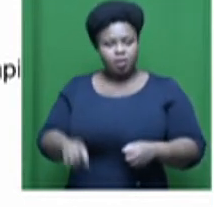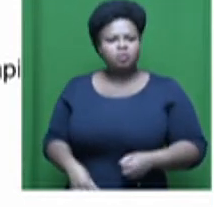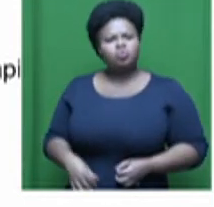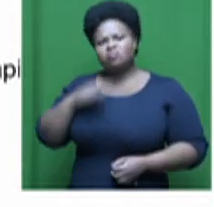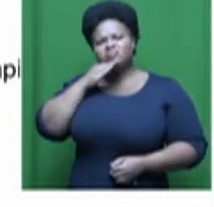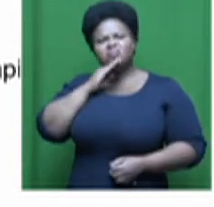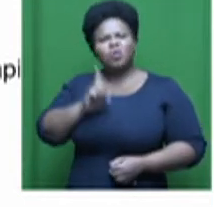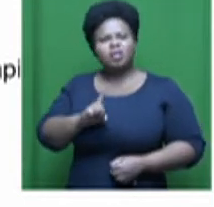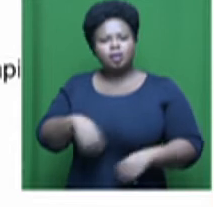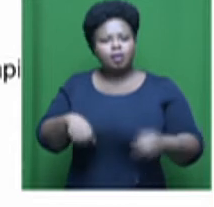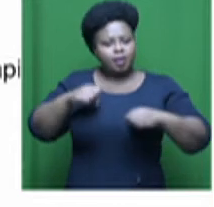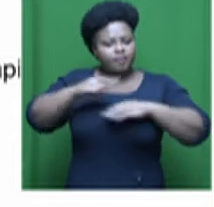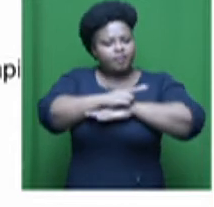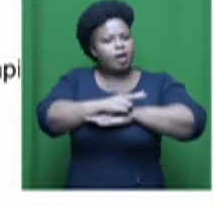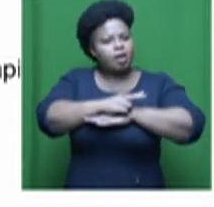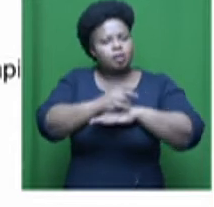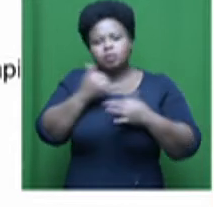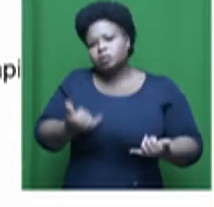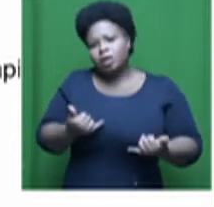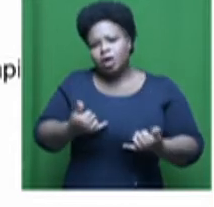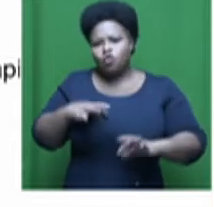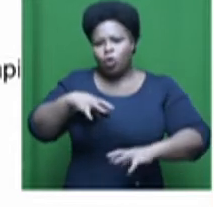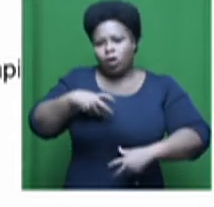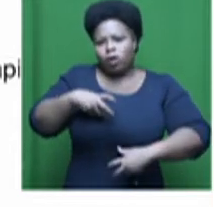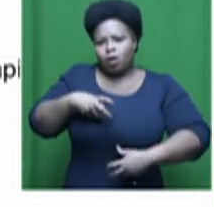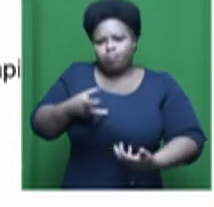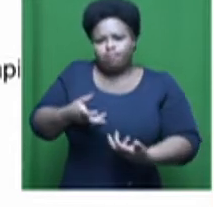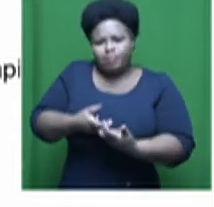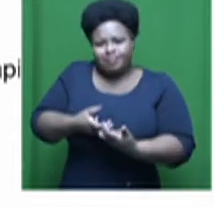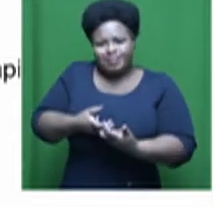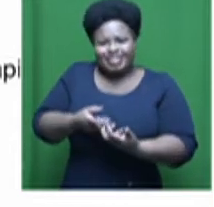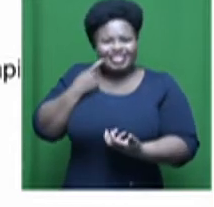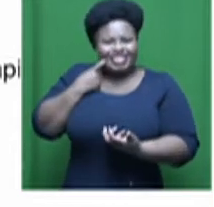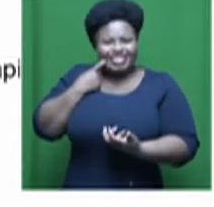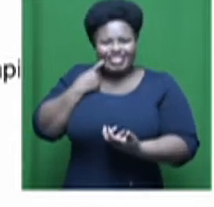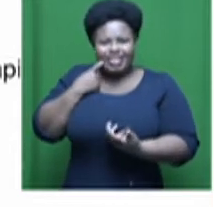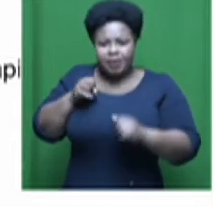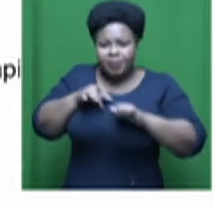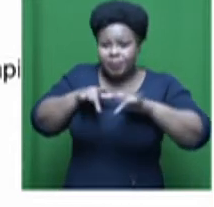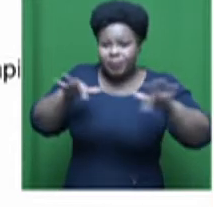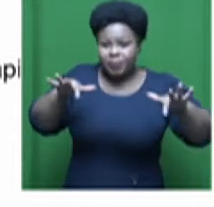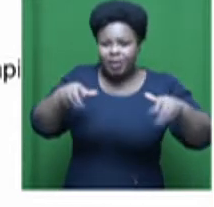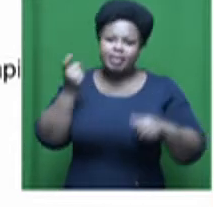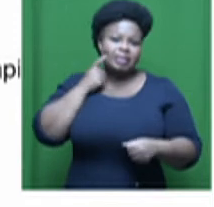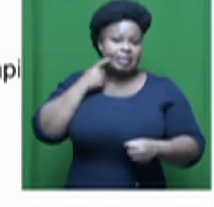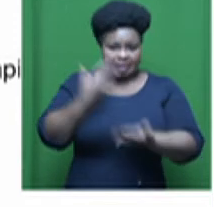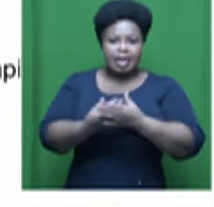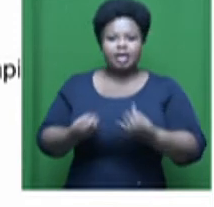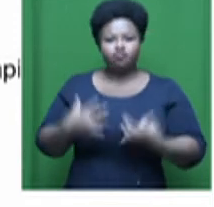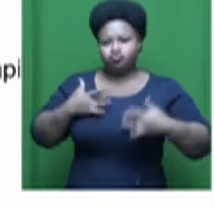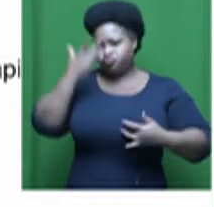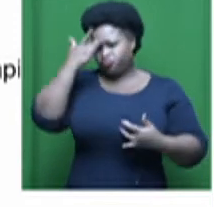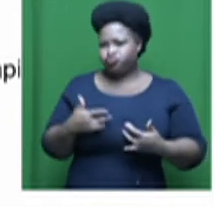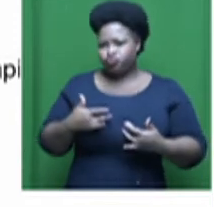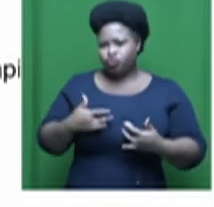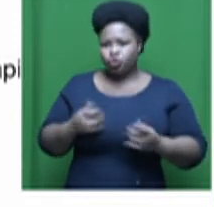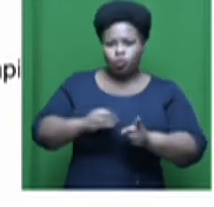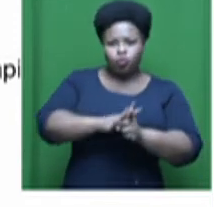virus to become much more adaptable to infecting people. So it's got a greater affinity to be able to